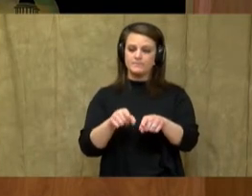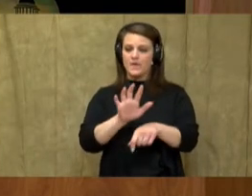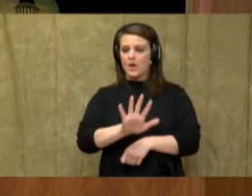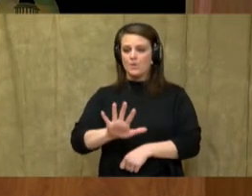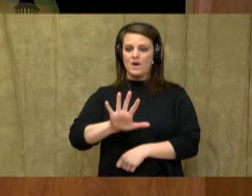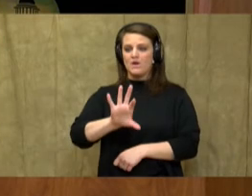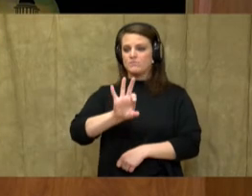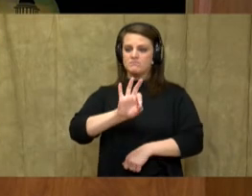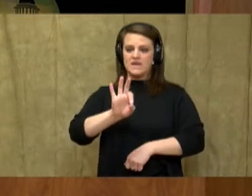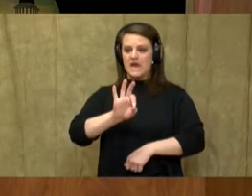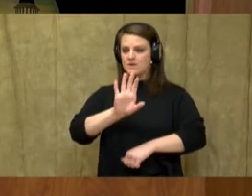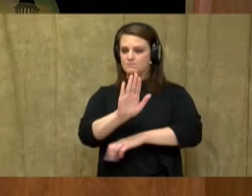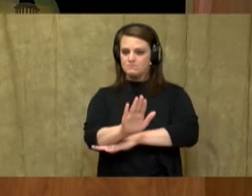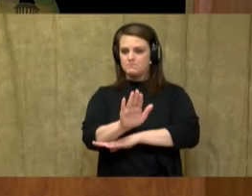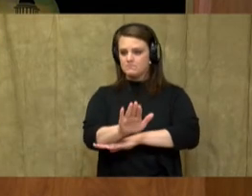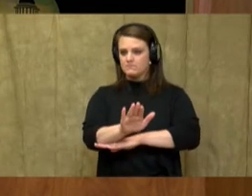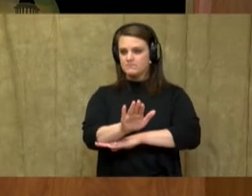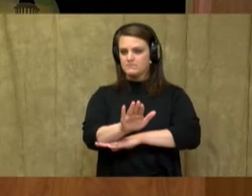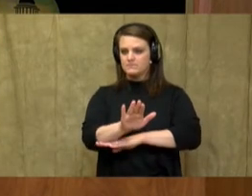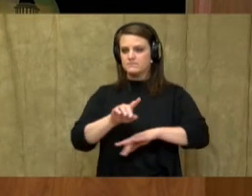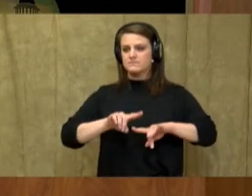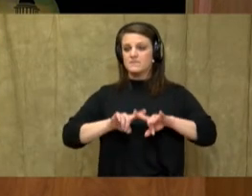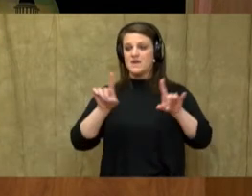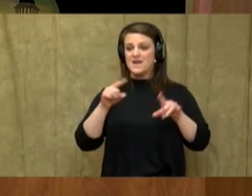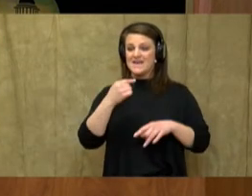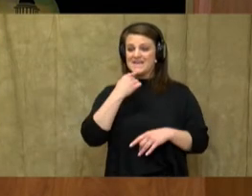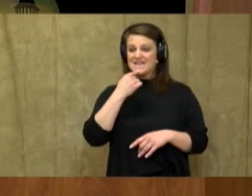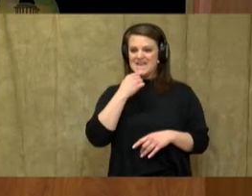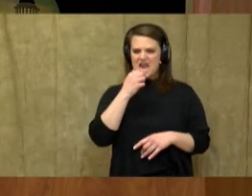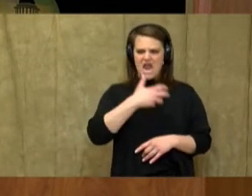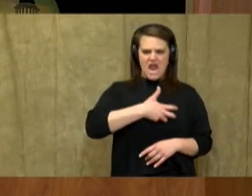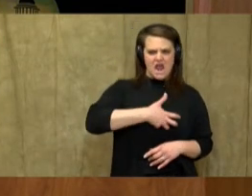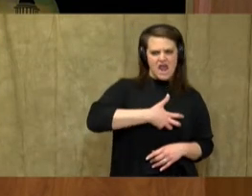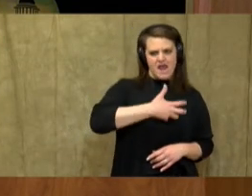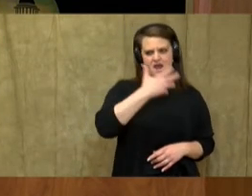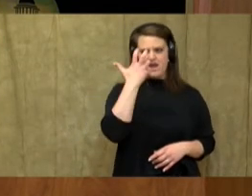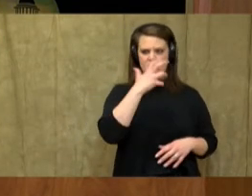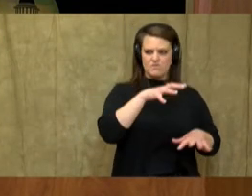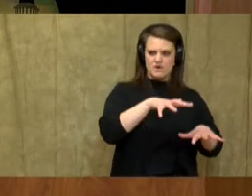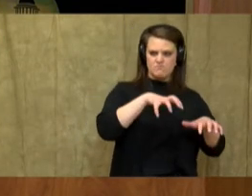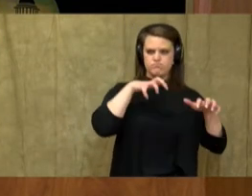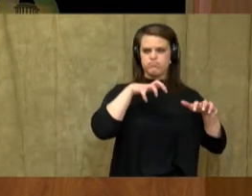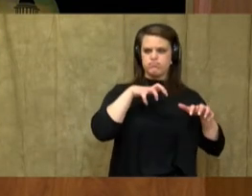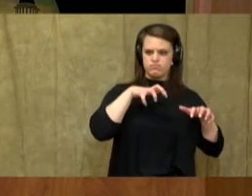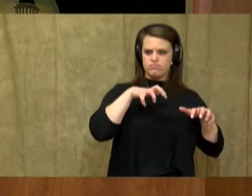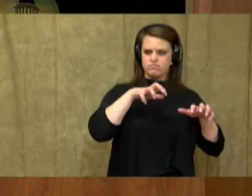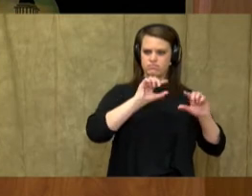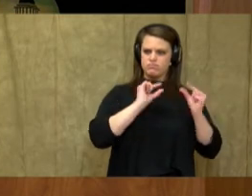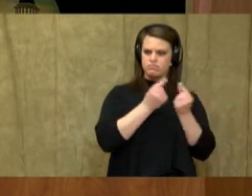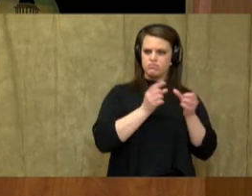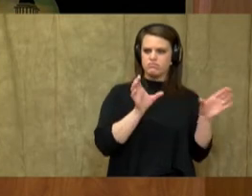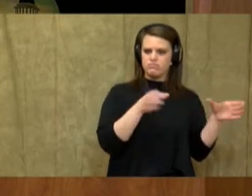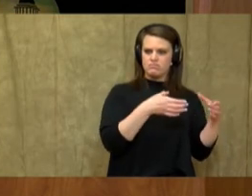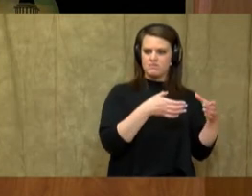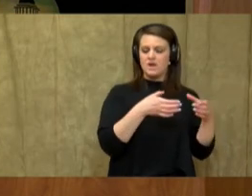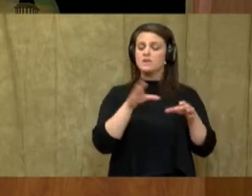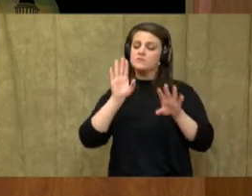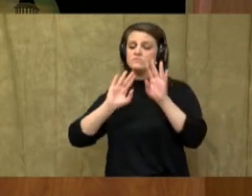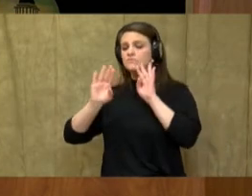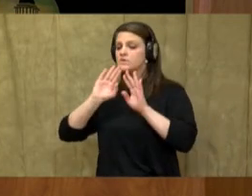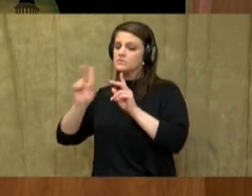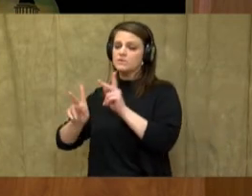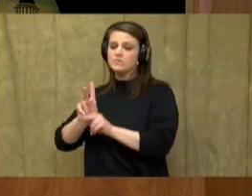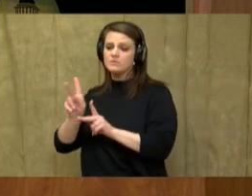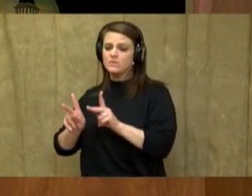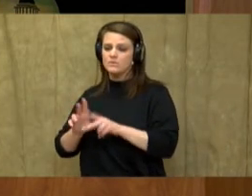approximately 9 p.m. But it talks about an angry crowd. And then it talks about just frustrated